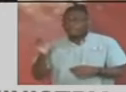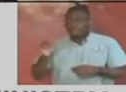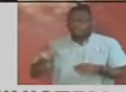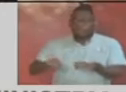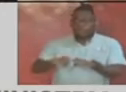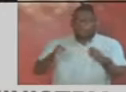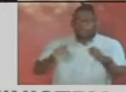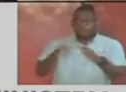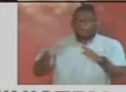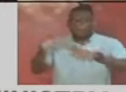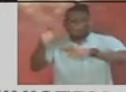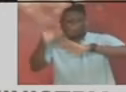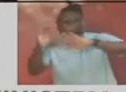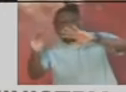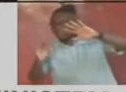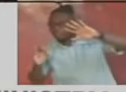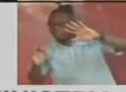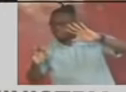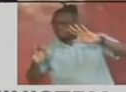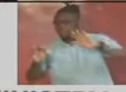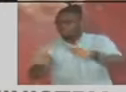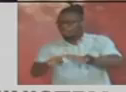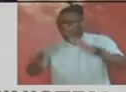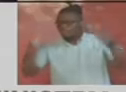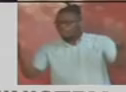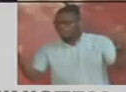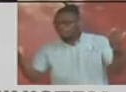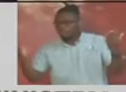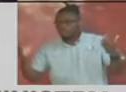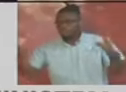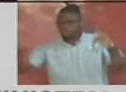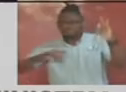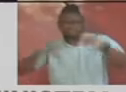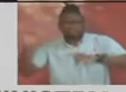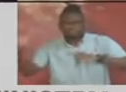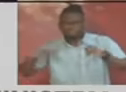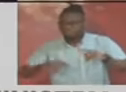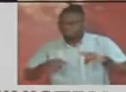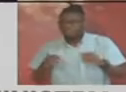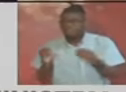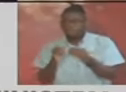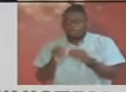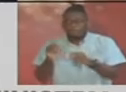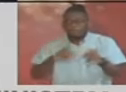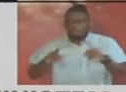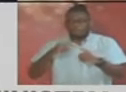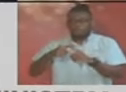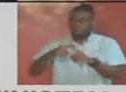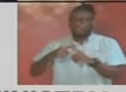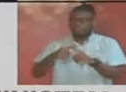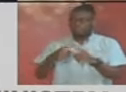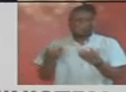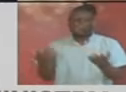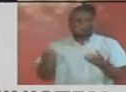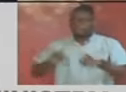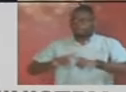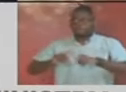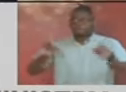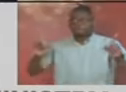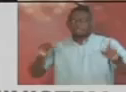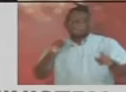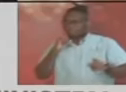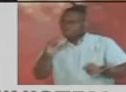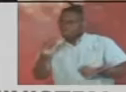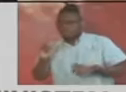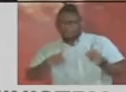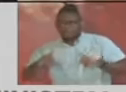have increased. But it has to be a joint effort among the community to keep doing these measures, the public health